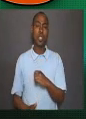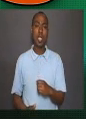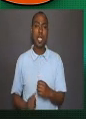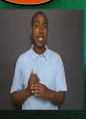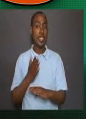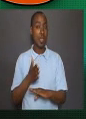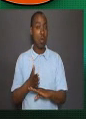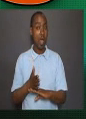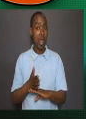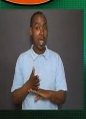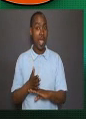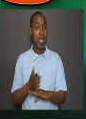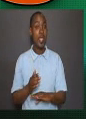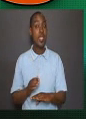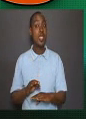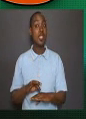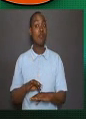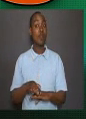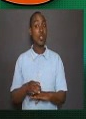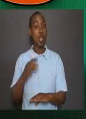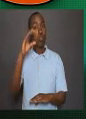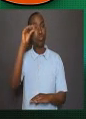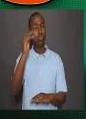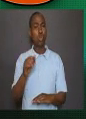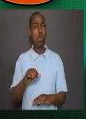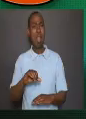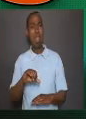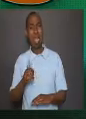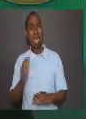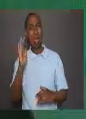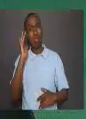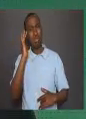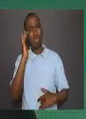infected person susceptible to other diseases.